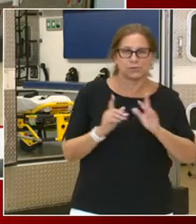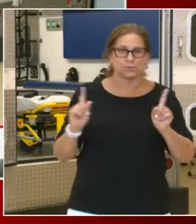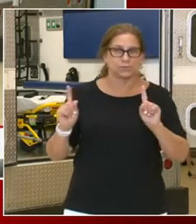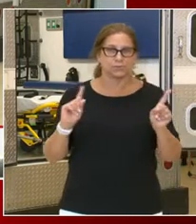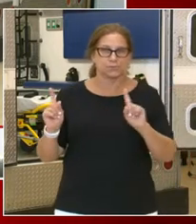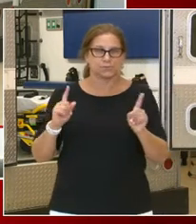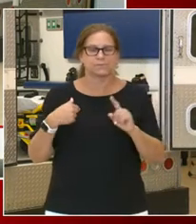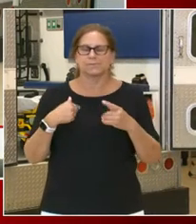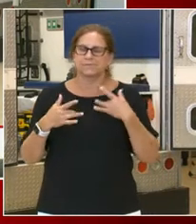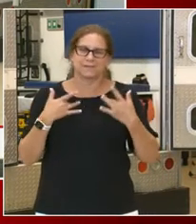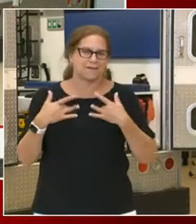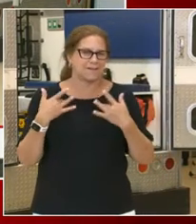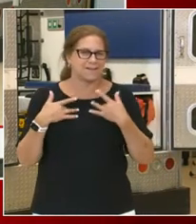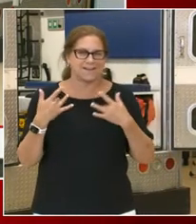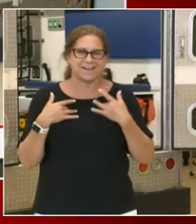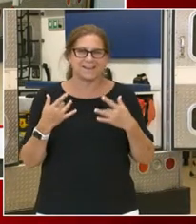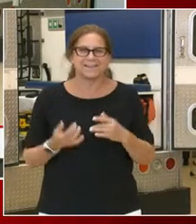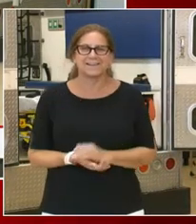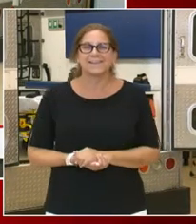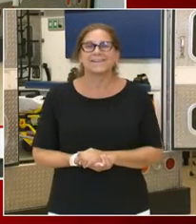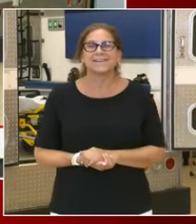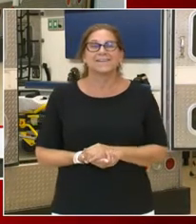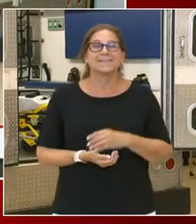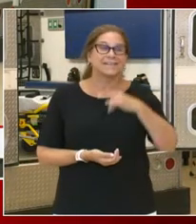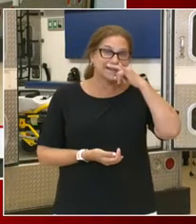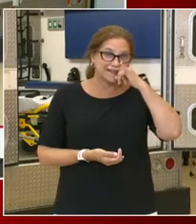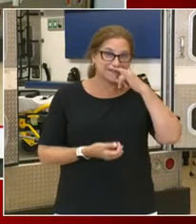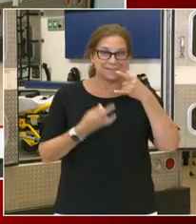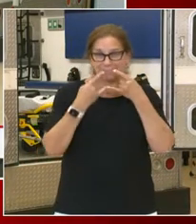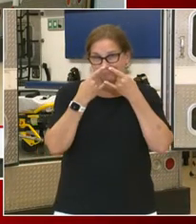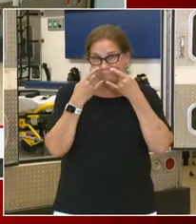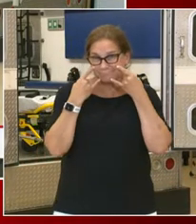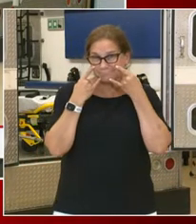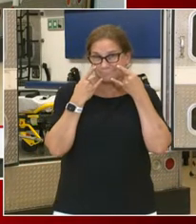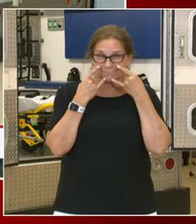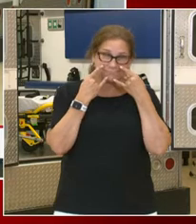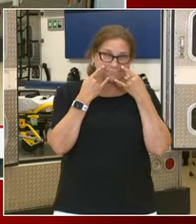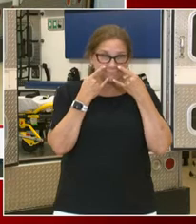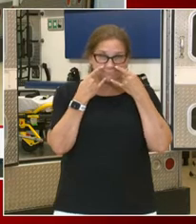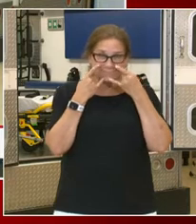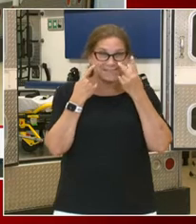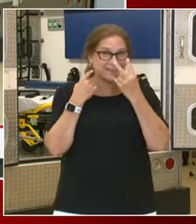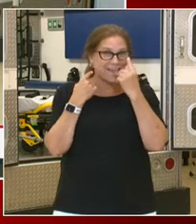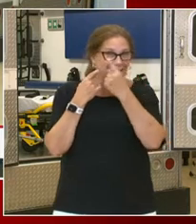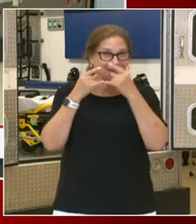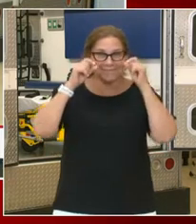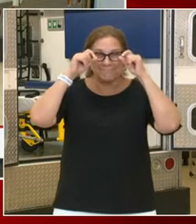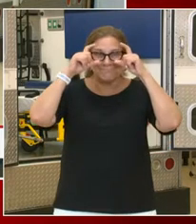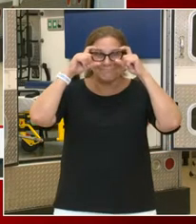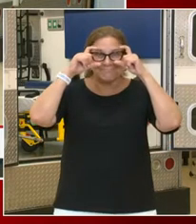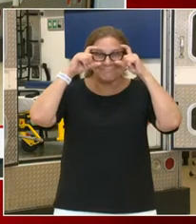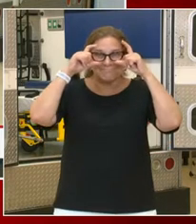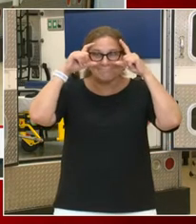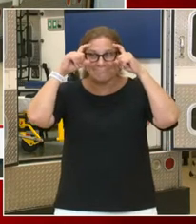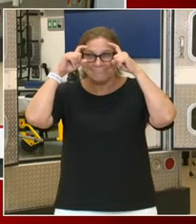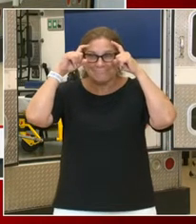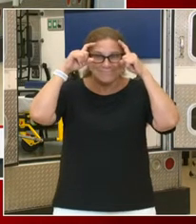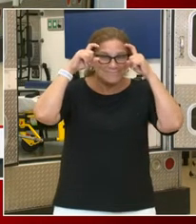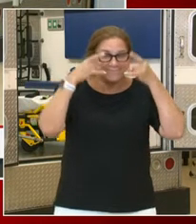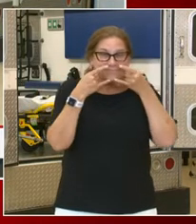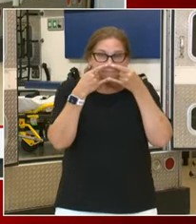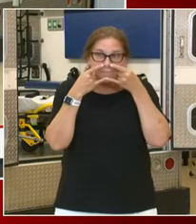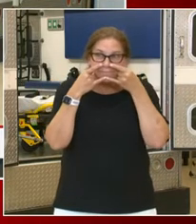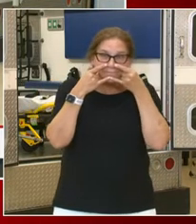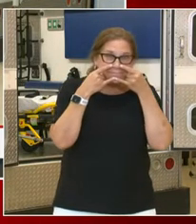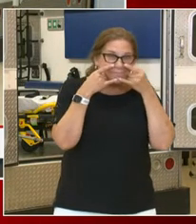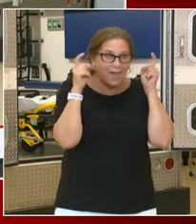but you see the excitement on these students' faces as they're back with their friends and back with their teachers. It's just been so great, and we're so thankful to